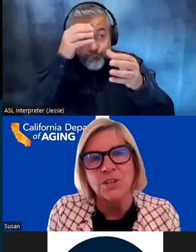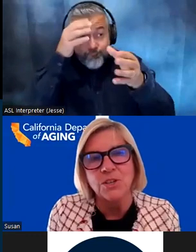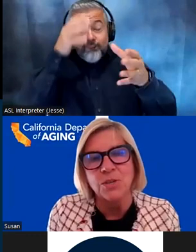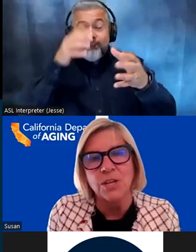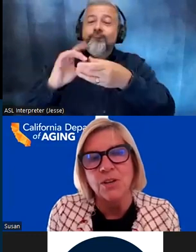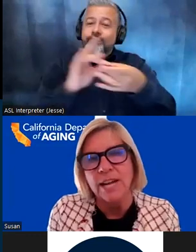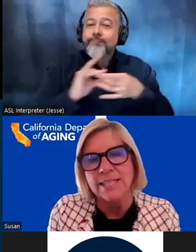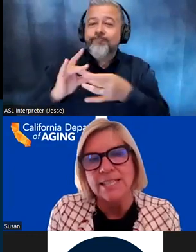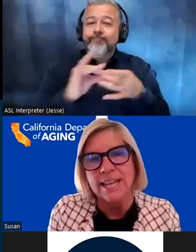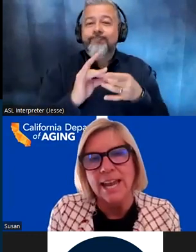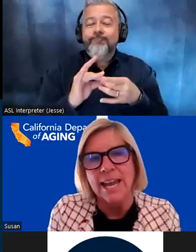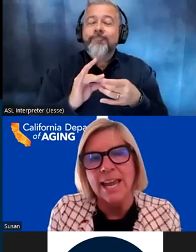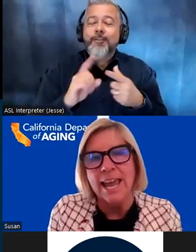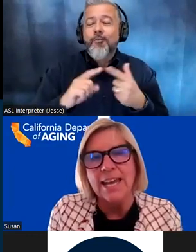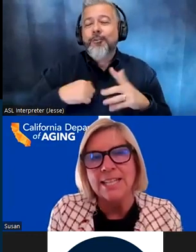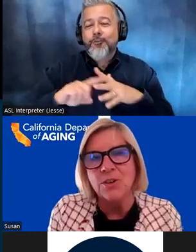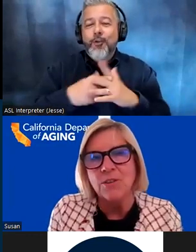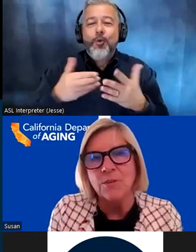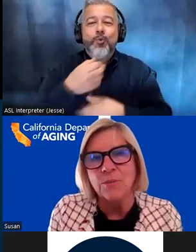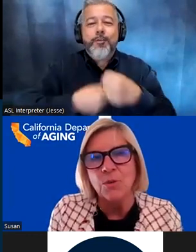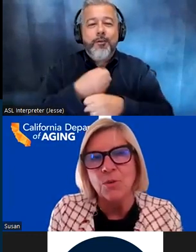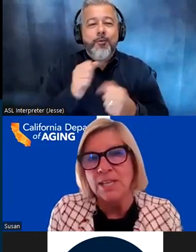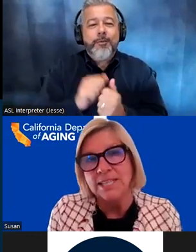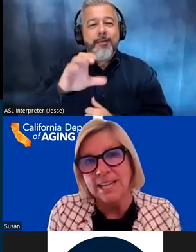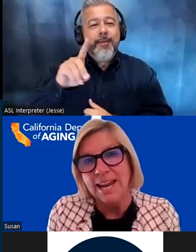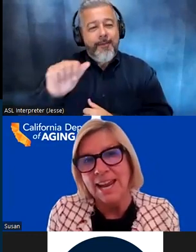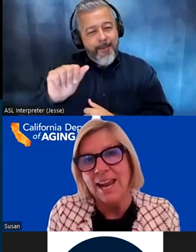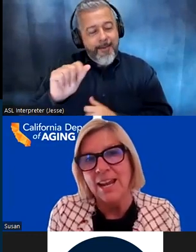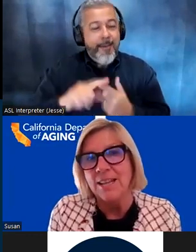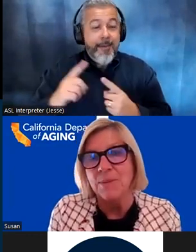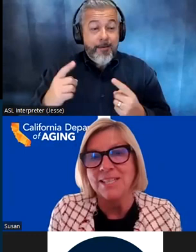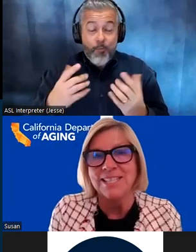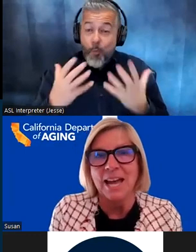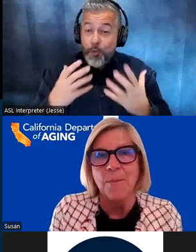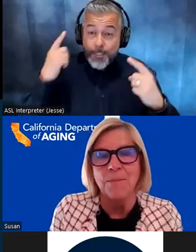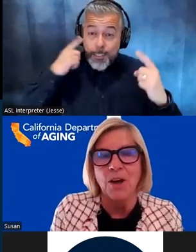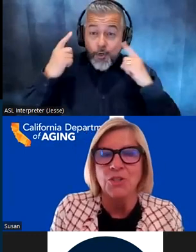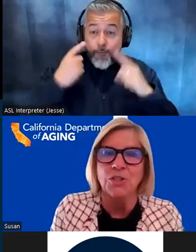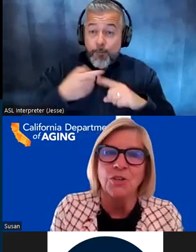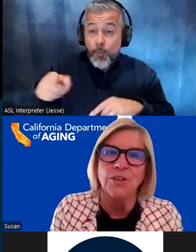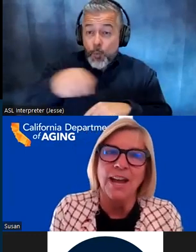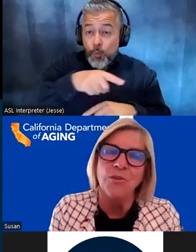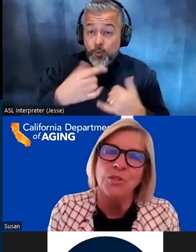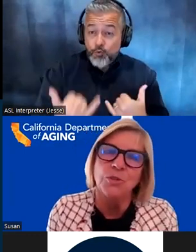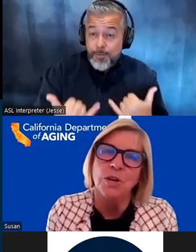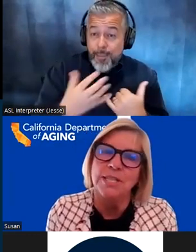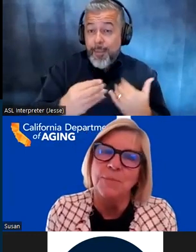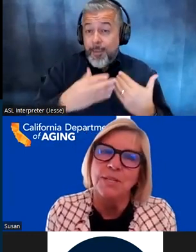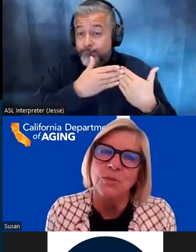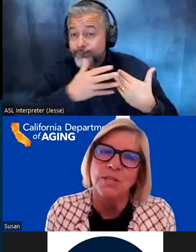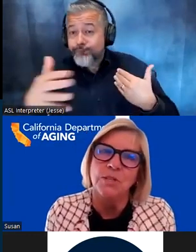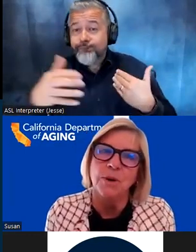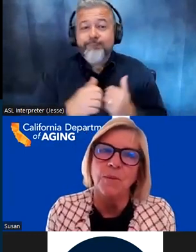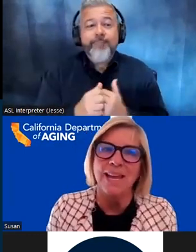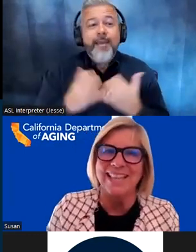we start the new year at CDA, and to hearing from you today and in the months to come. I'll turn it over now to our